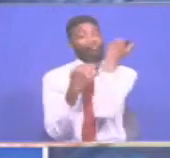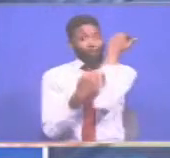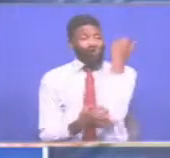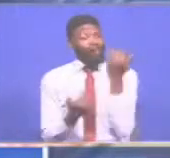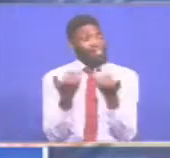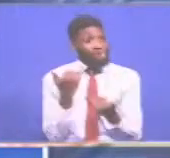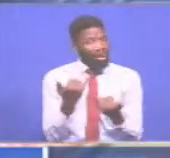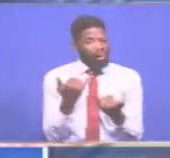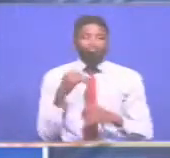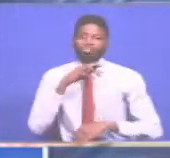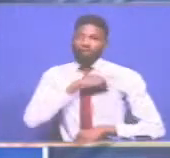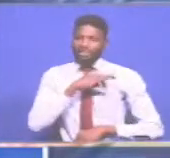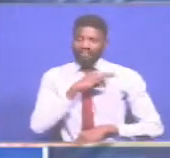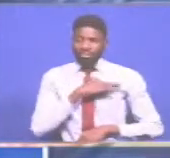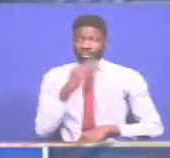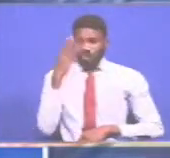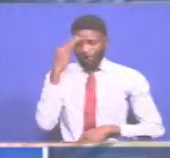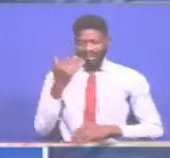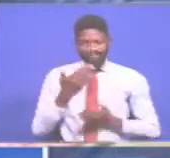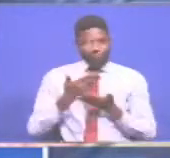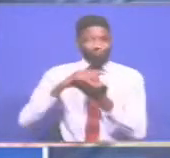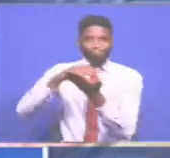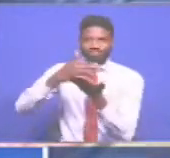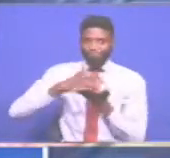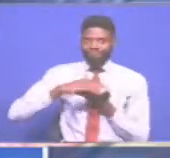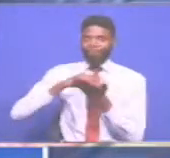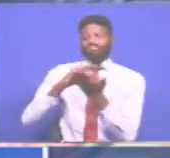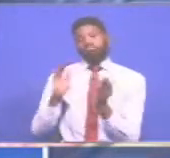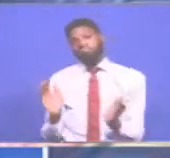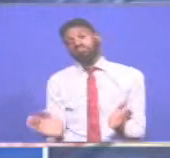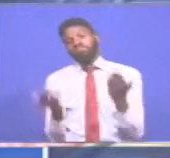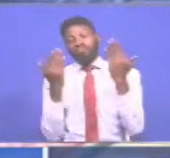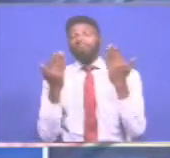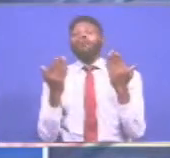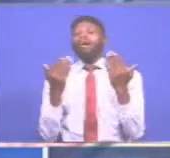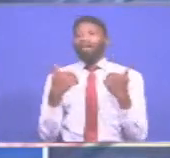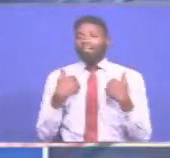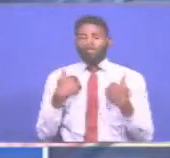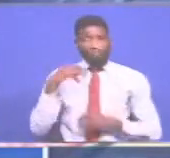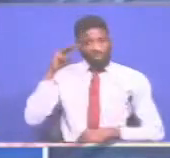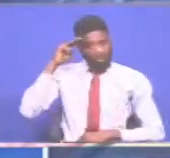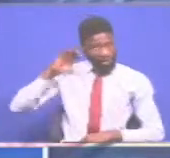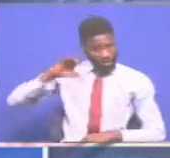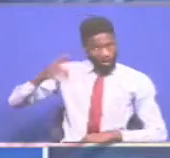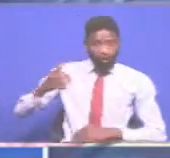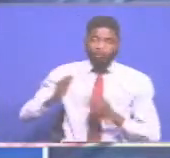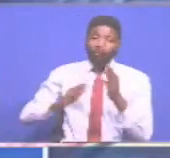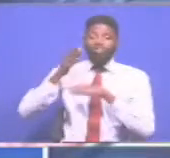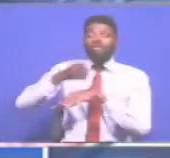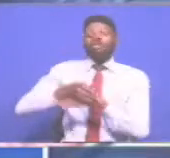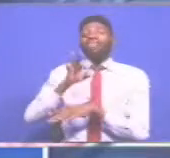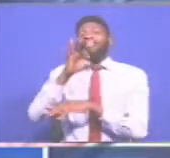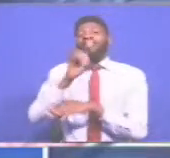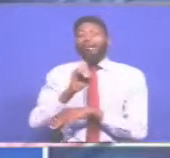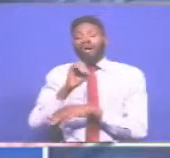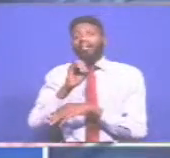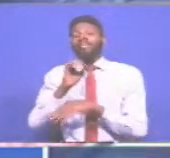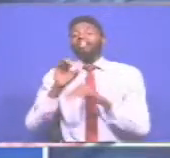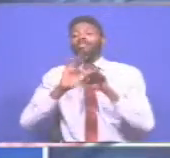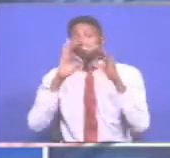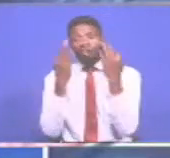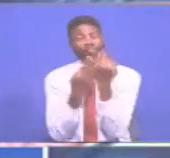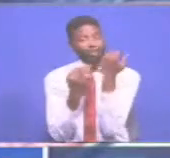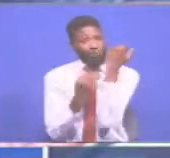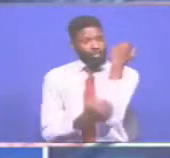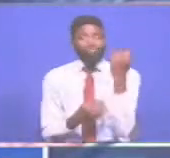benefiting from the spirit of sharing associated with Eid. In Mandera County, more than 30 vulnerable households have received